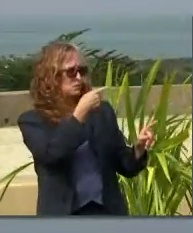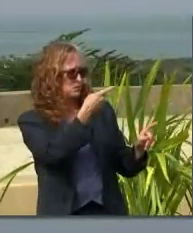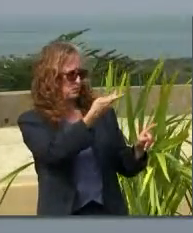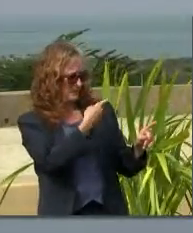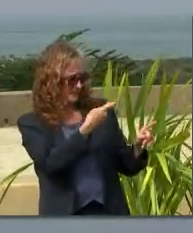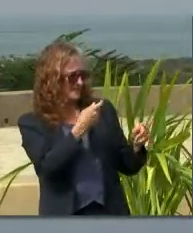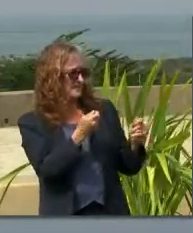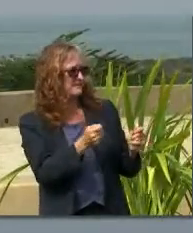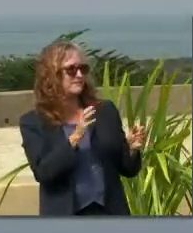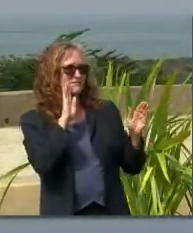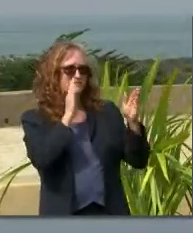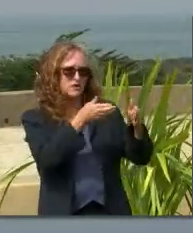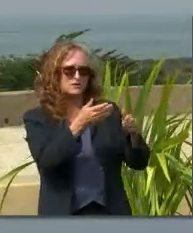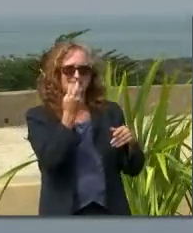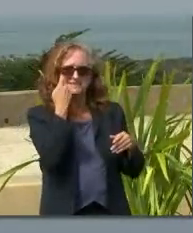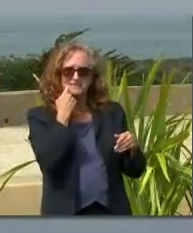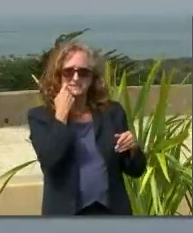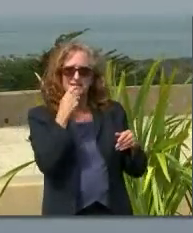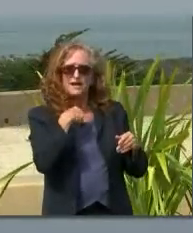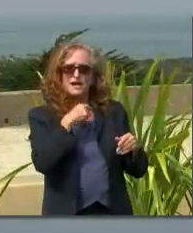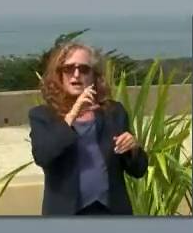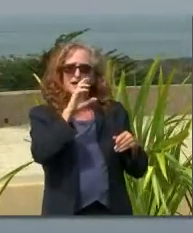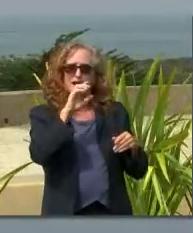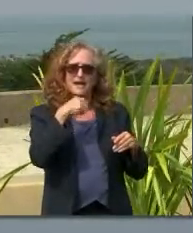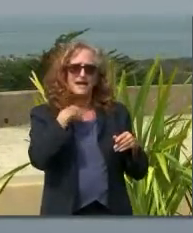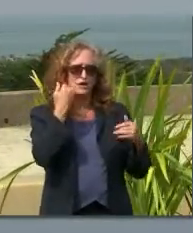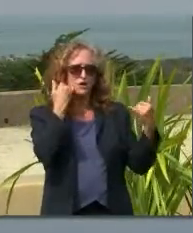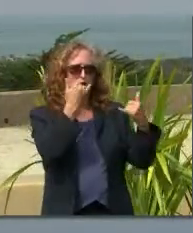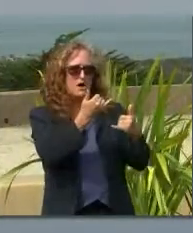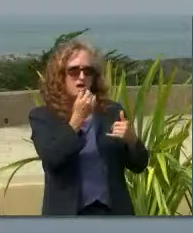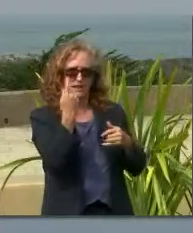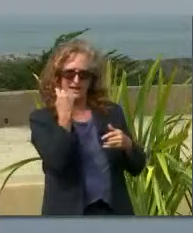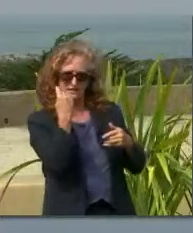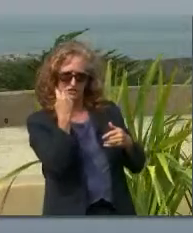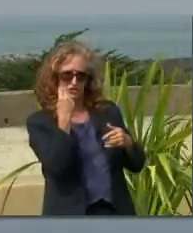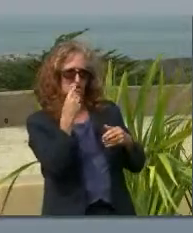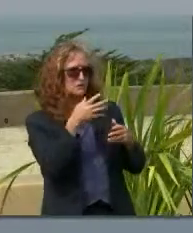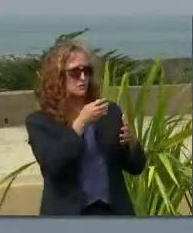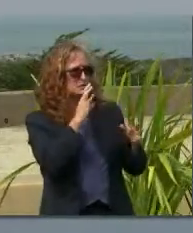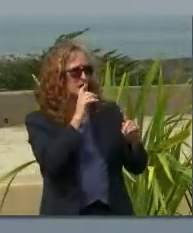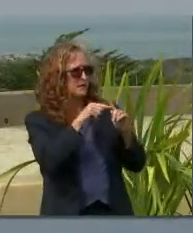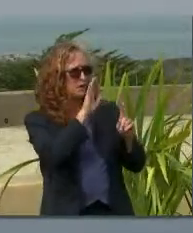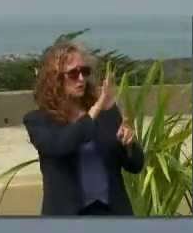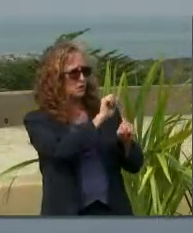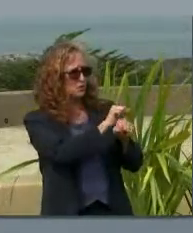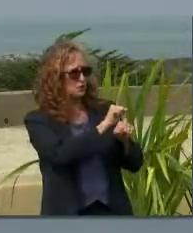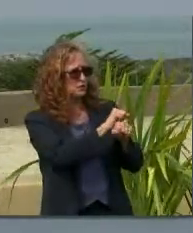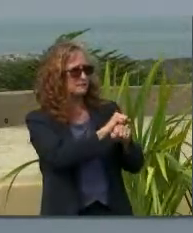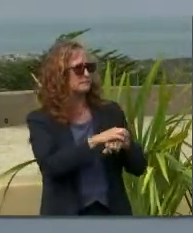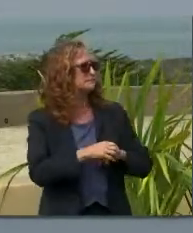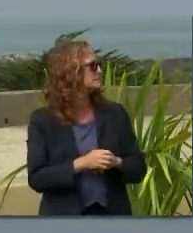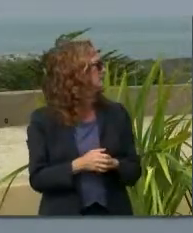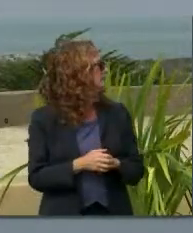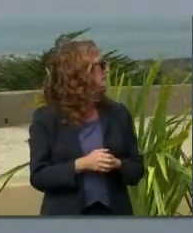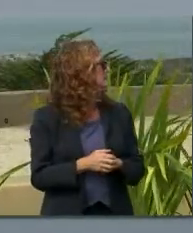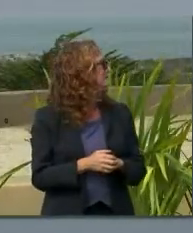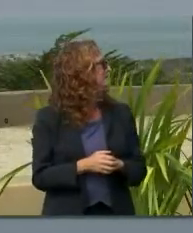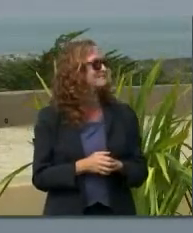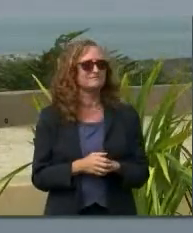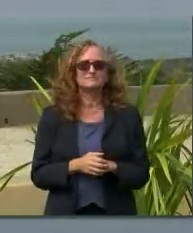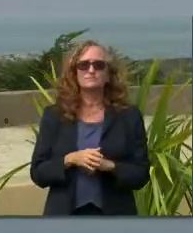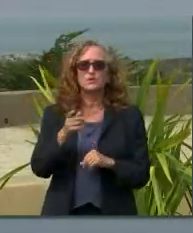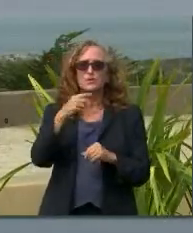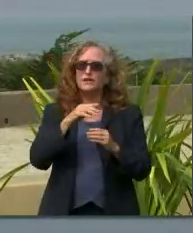together recently, Zoom call last year on this topic. Maybe you want to illuminate some of the work you've done, and I'll follow up after the 3 of them. Well, we are eager